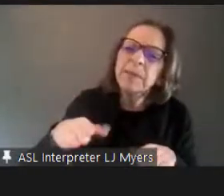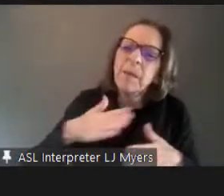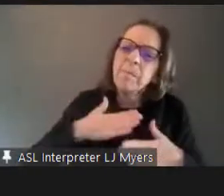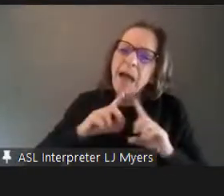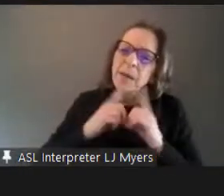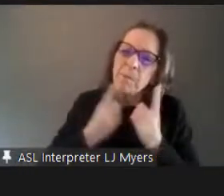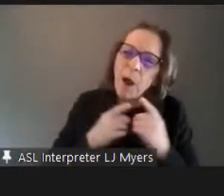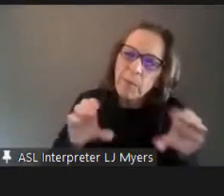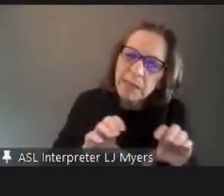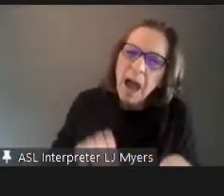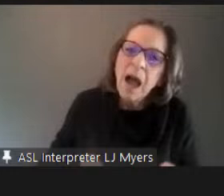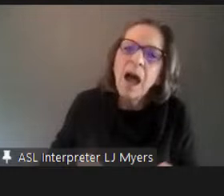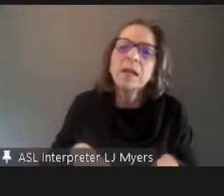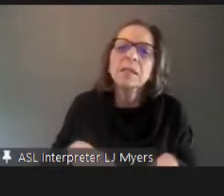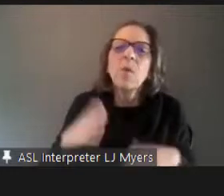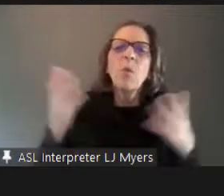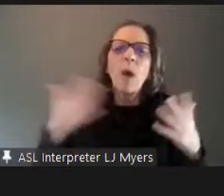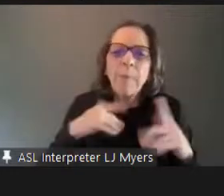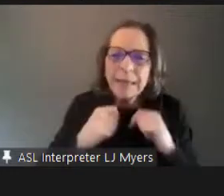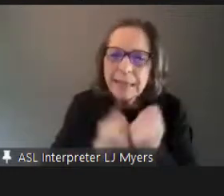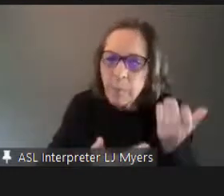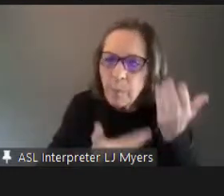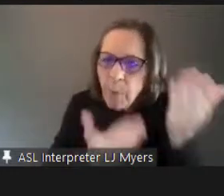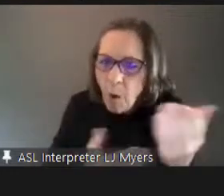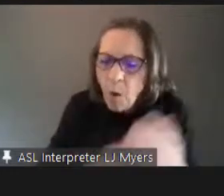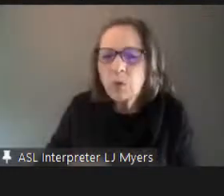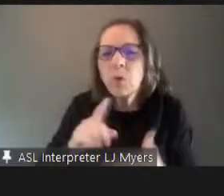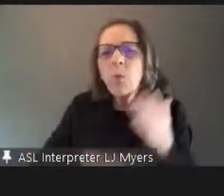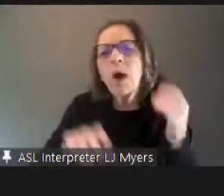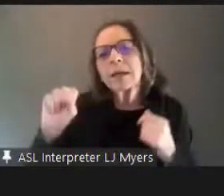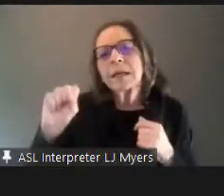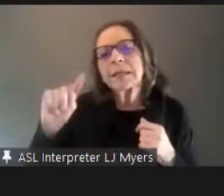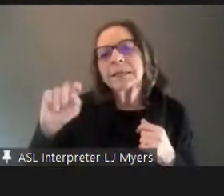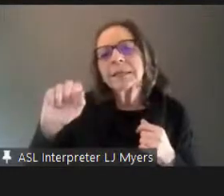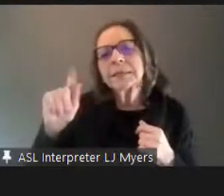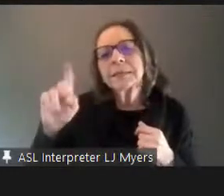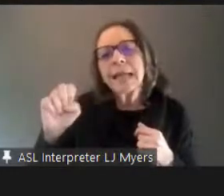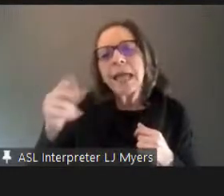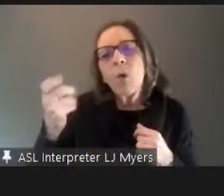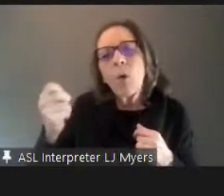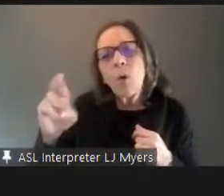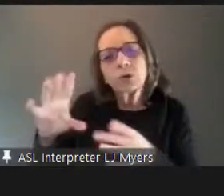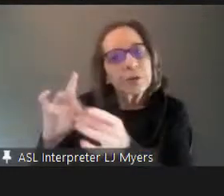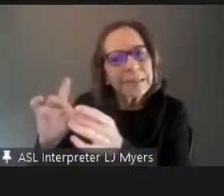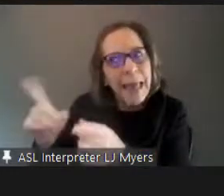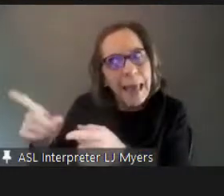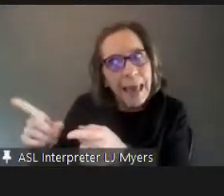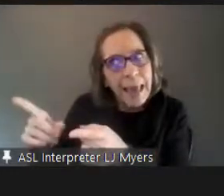I look at what my team is proposing and the stakeholder departments are saying, and I will